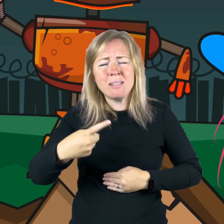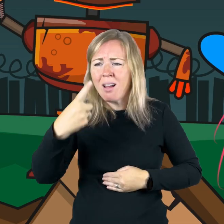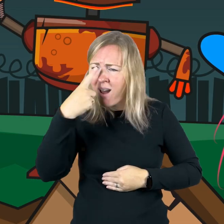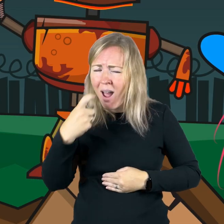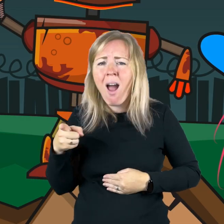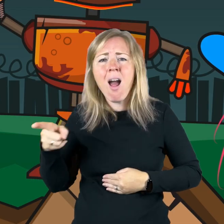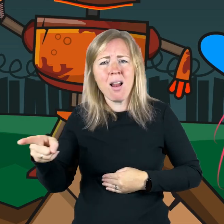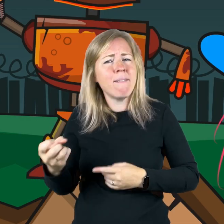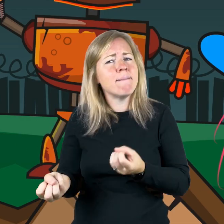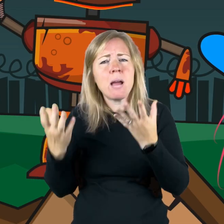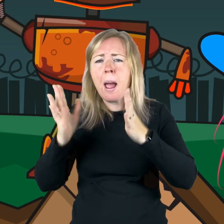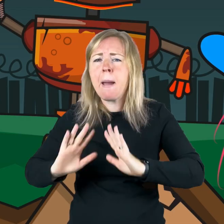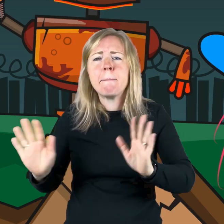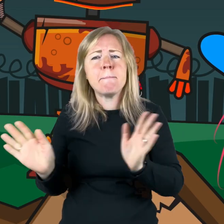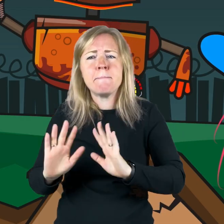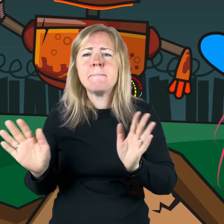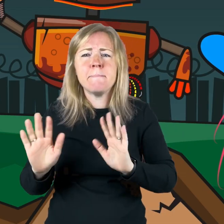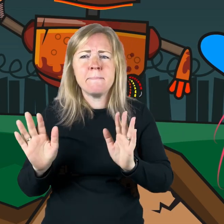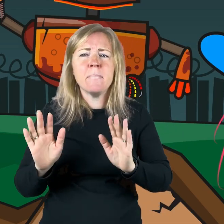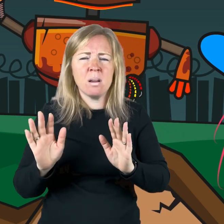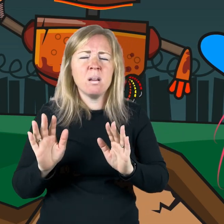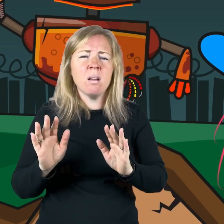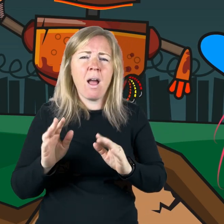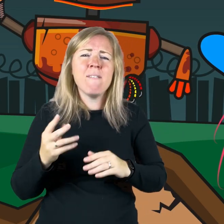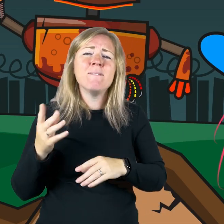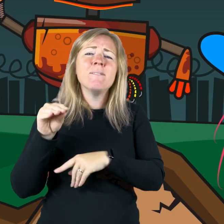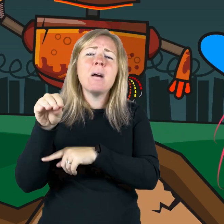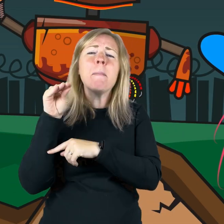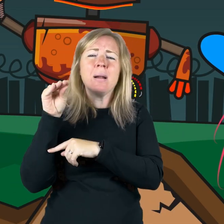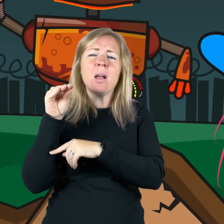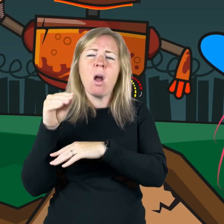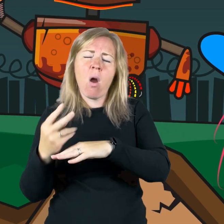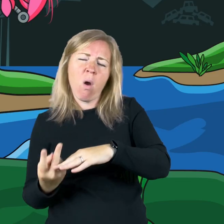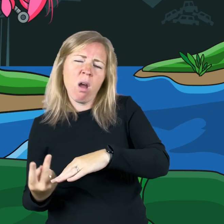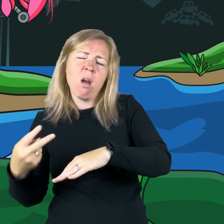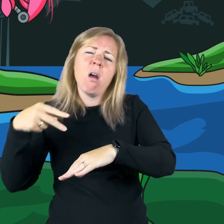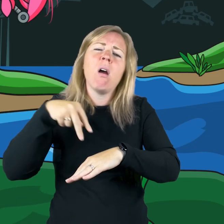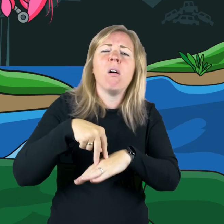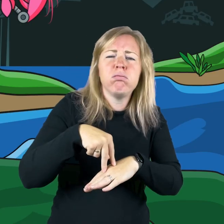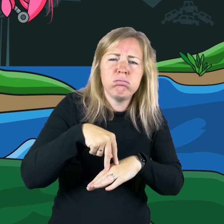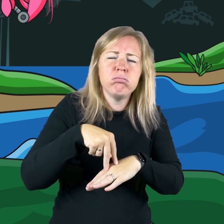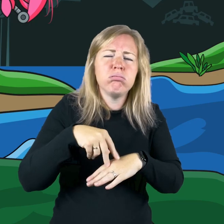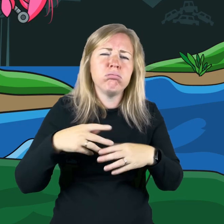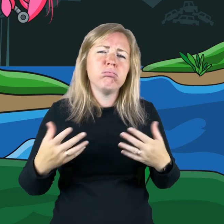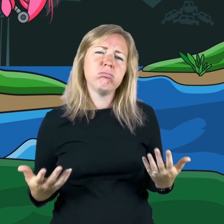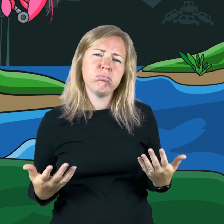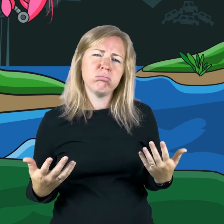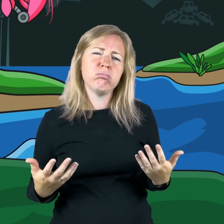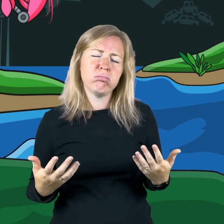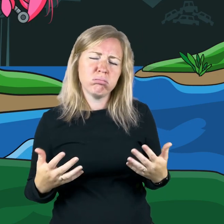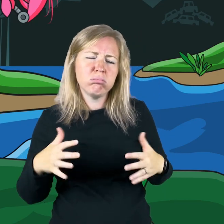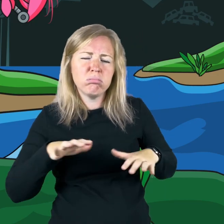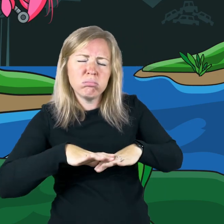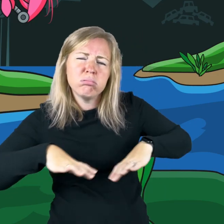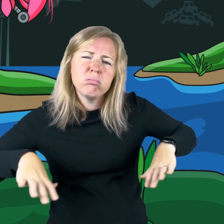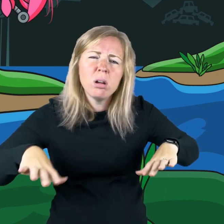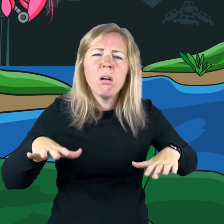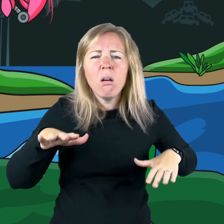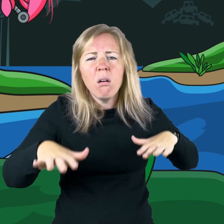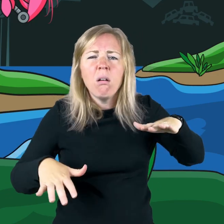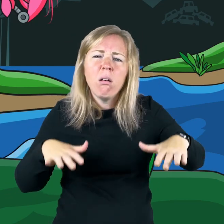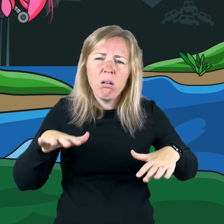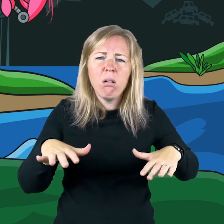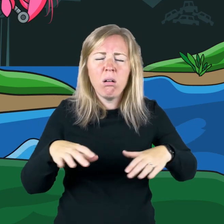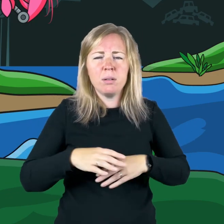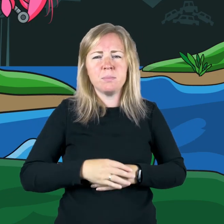Flamingo! You can do this! Rusty beamed. Flamingo plopped herself onto the bank of the